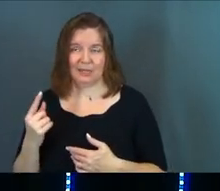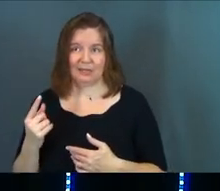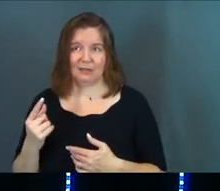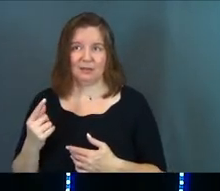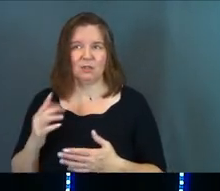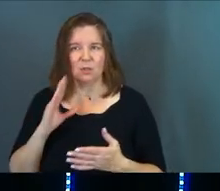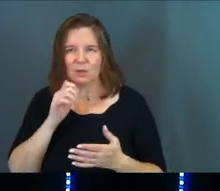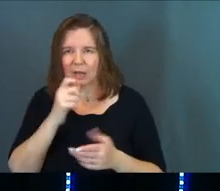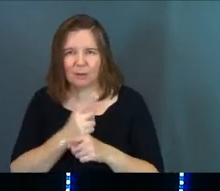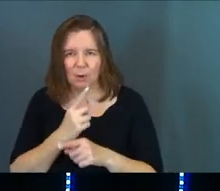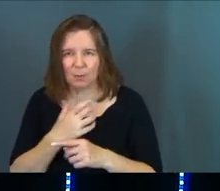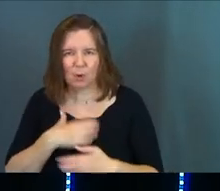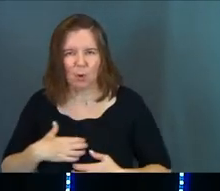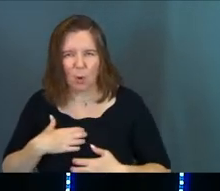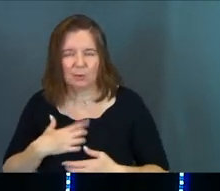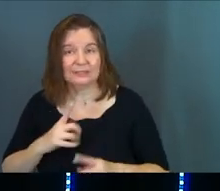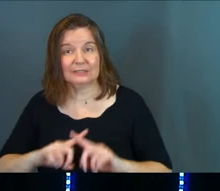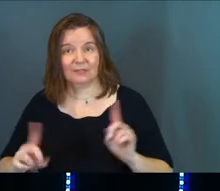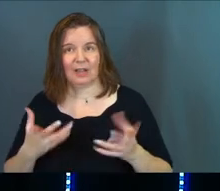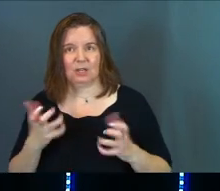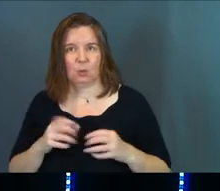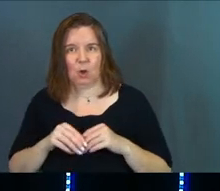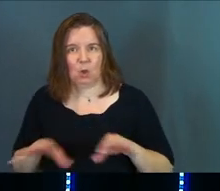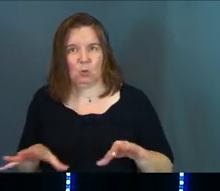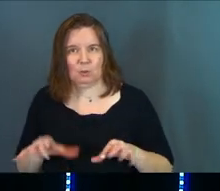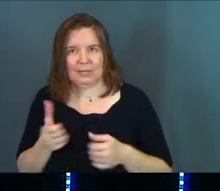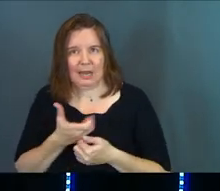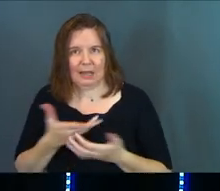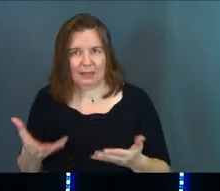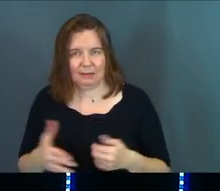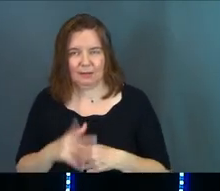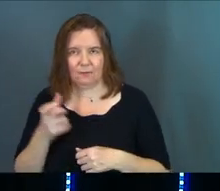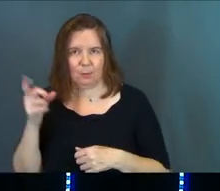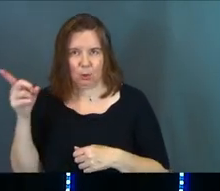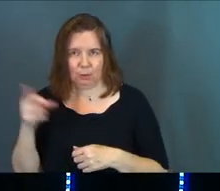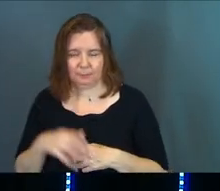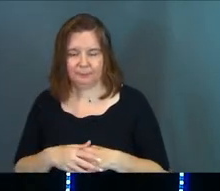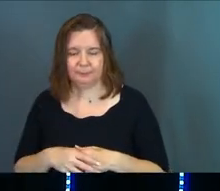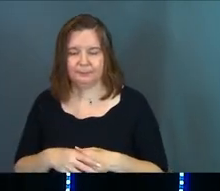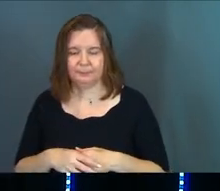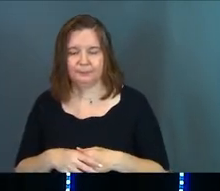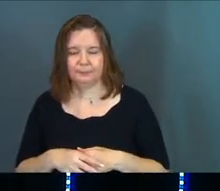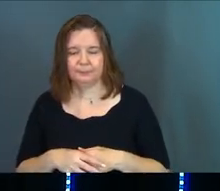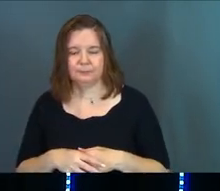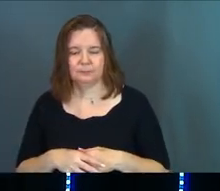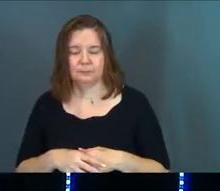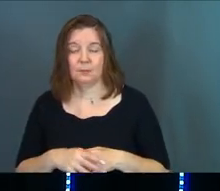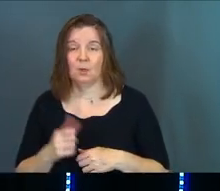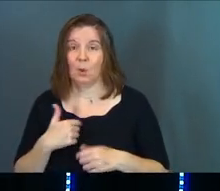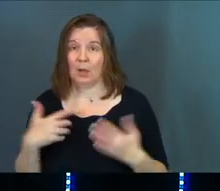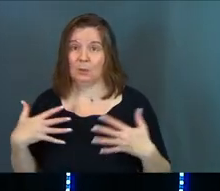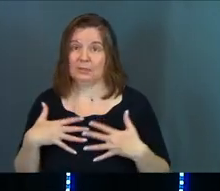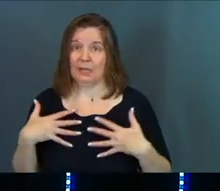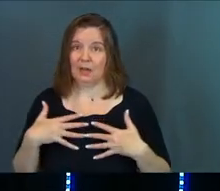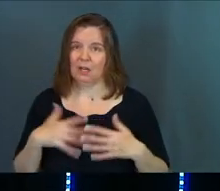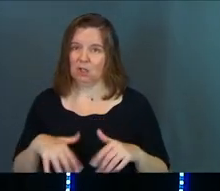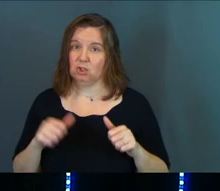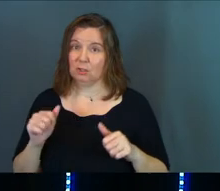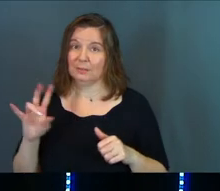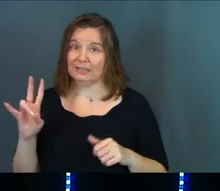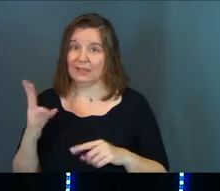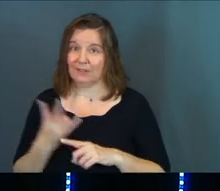something, you know what I mean, inappropriate or gross or just differently. I didn't want to lose anything from her. And so I was scared, and it